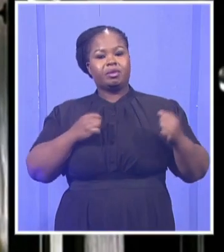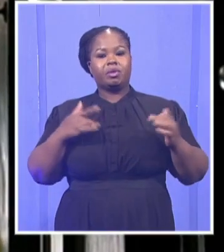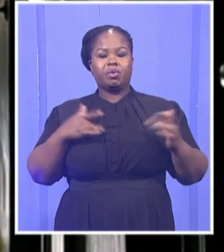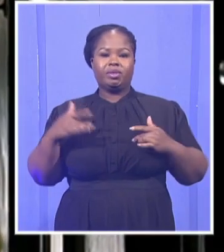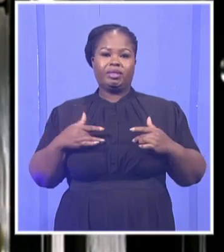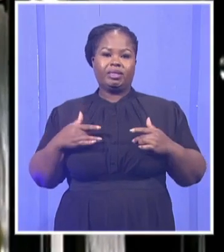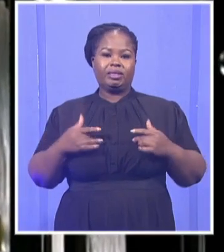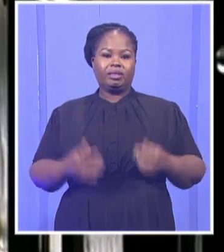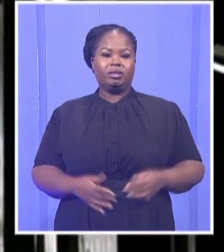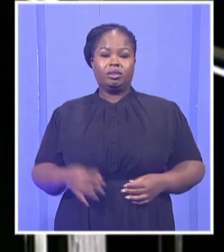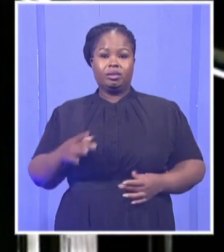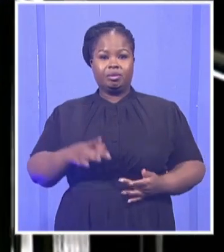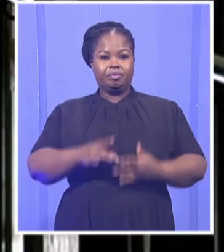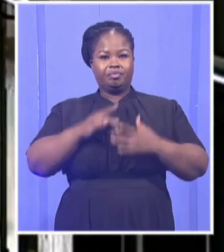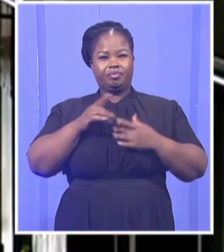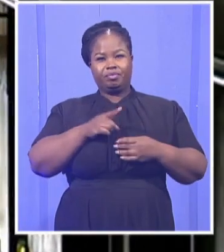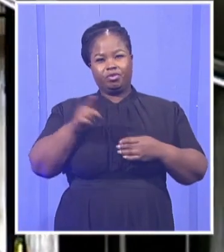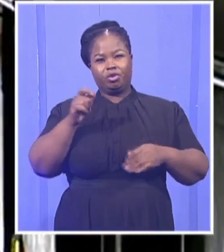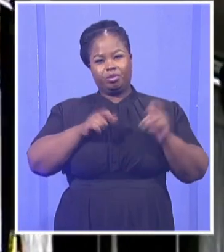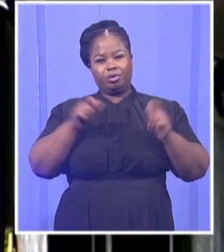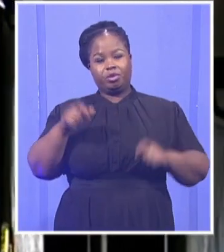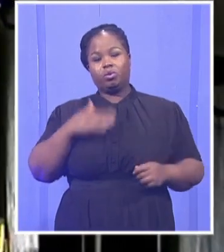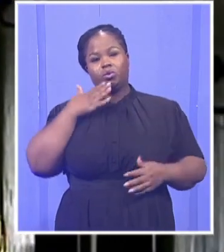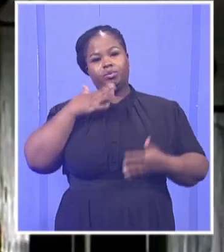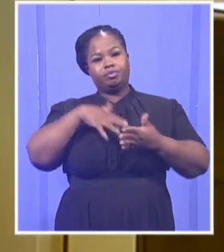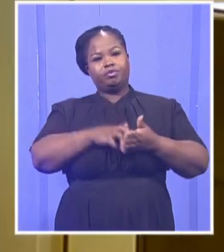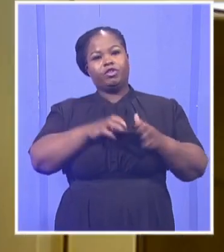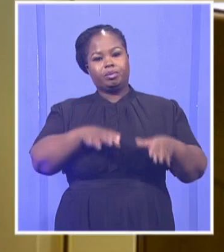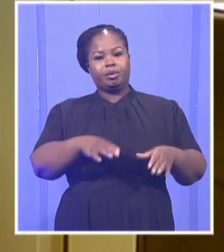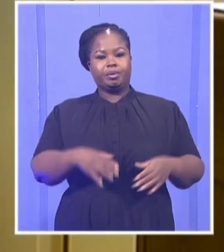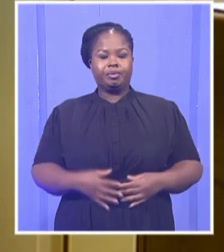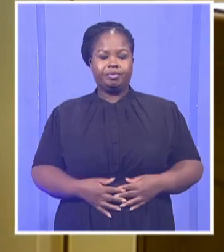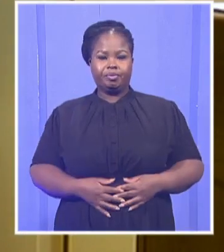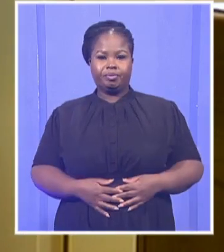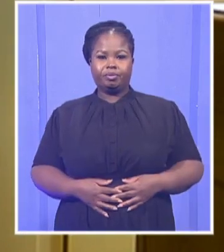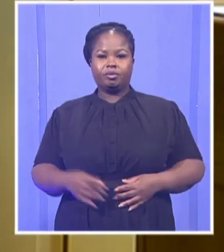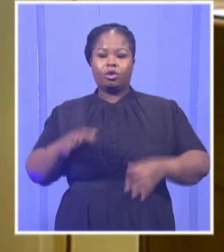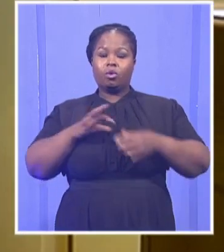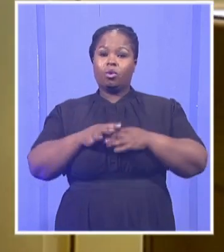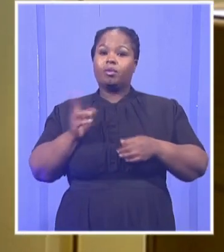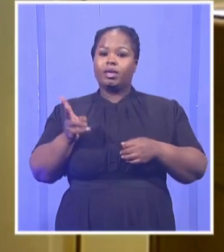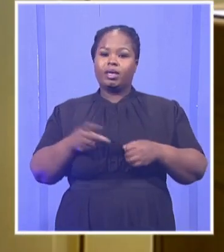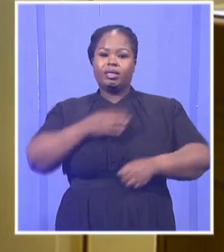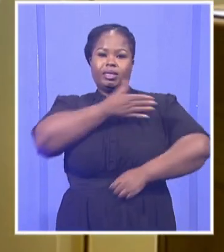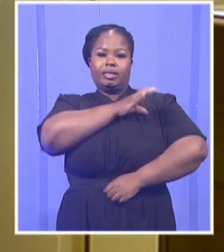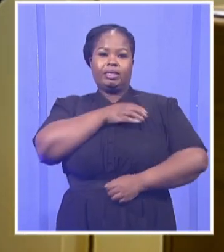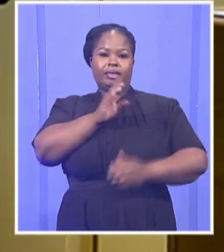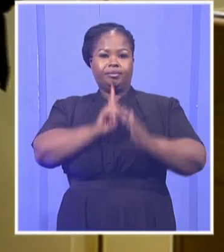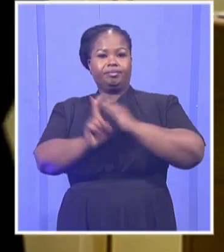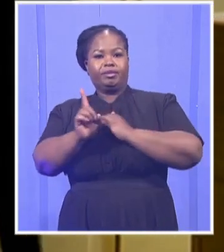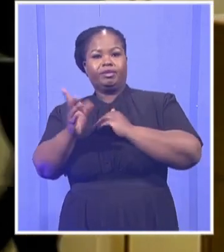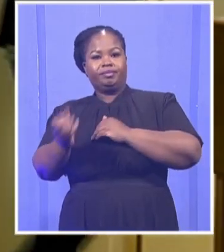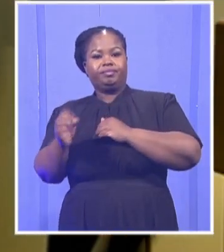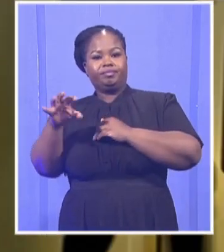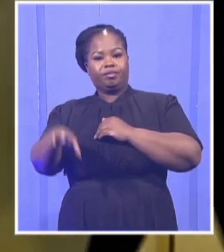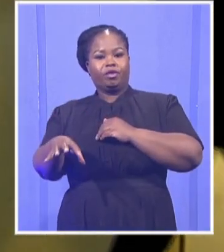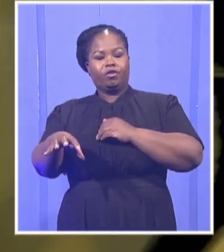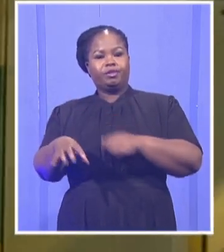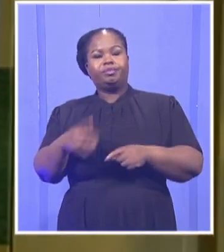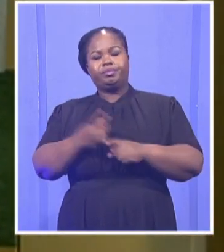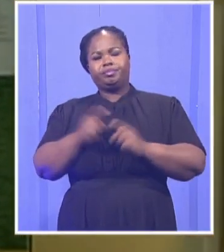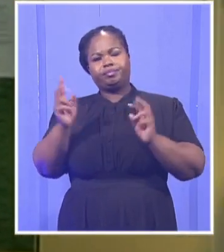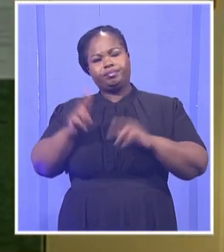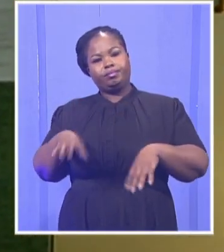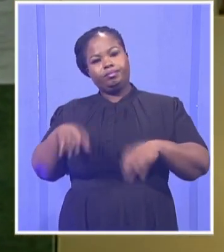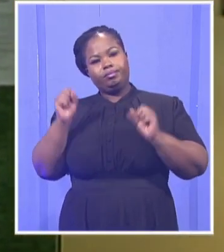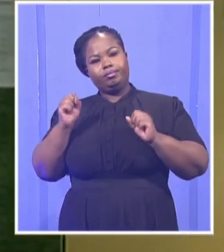concerns, especially for those most vulnerable. The home also has a clinic that is laid low with load